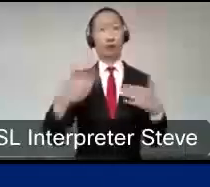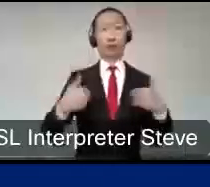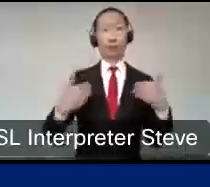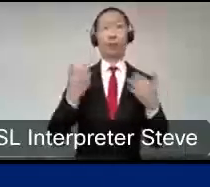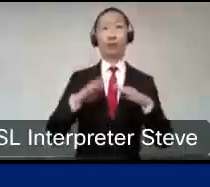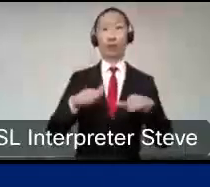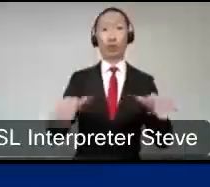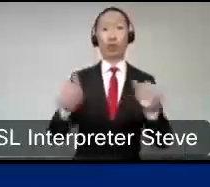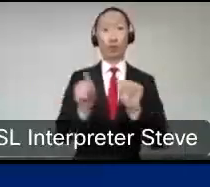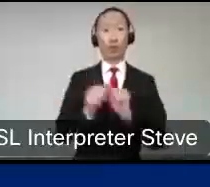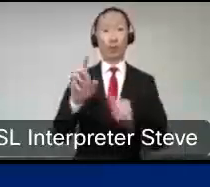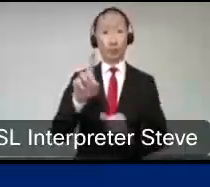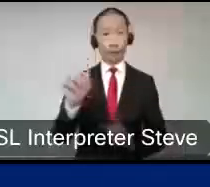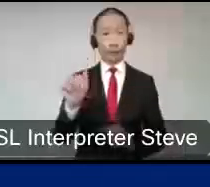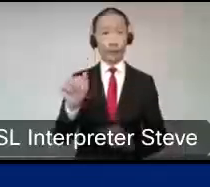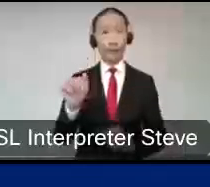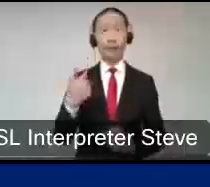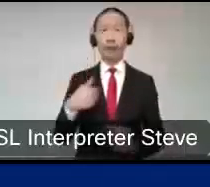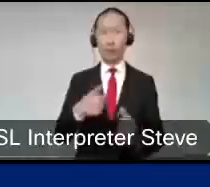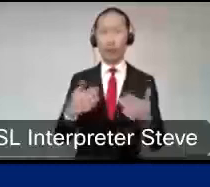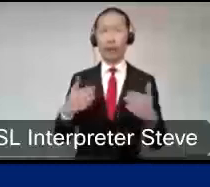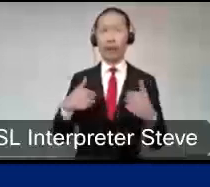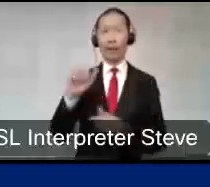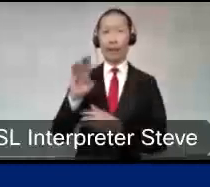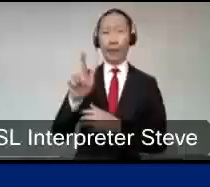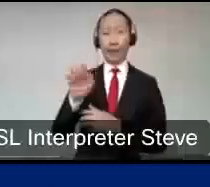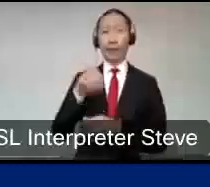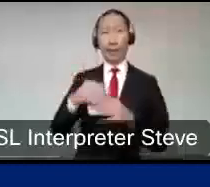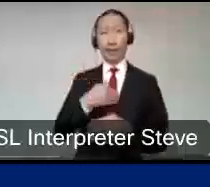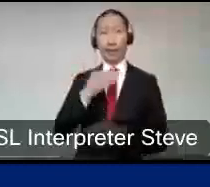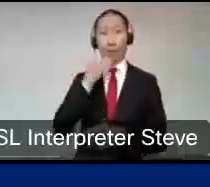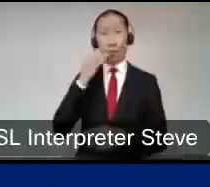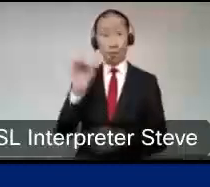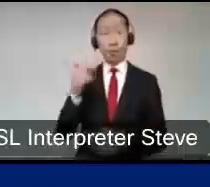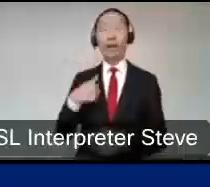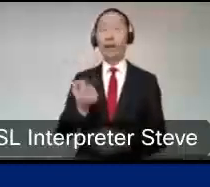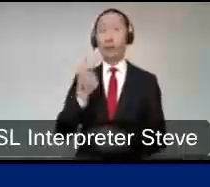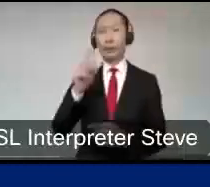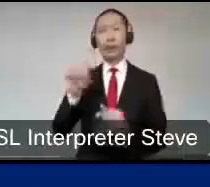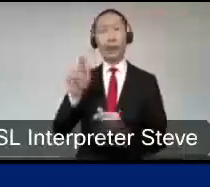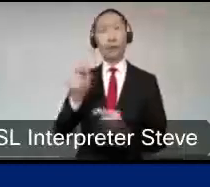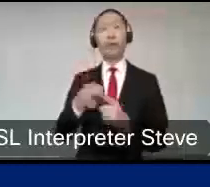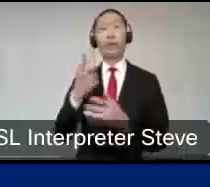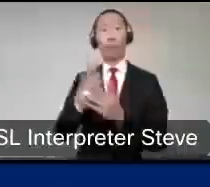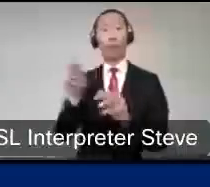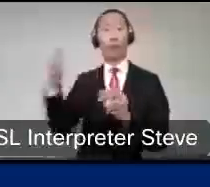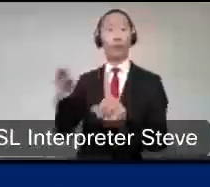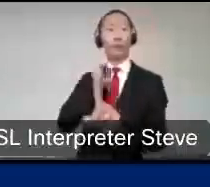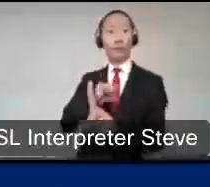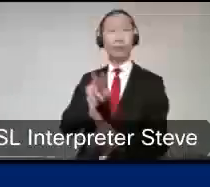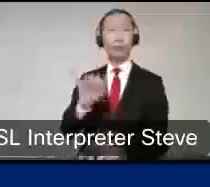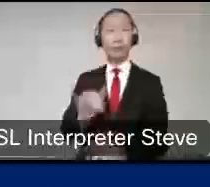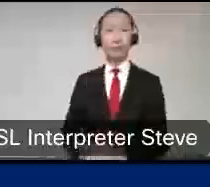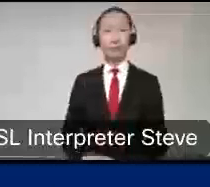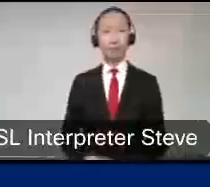adults with disabilities. So we have ABLE at my house too. So I sort of understand ABLE from both sides. Next slide, please.